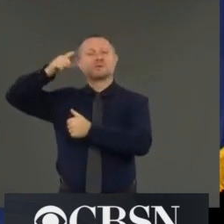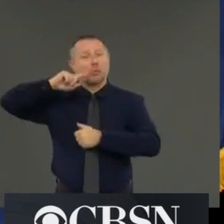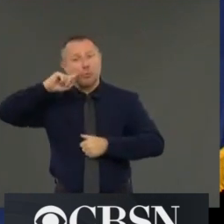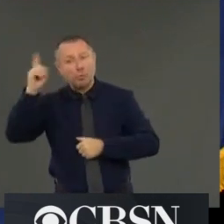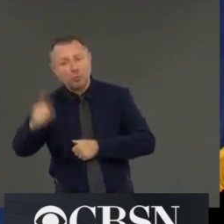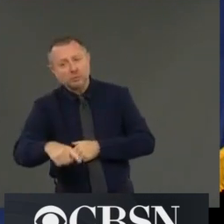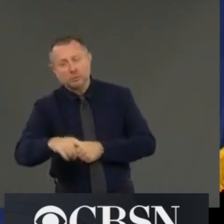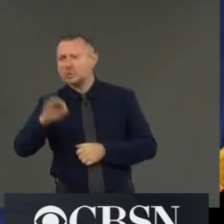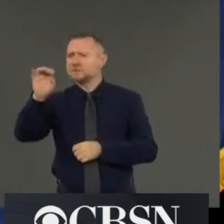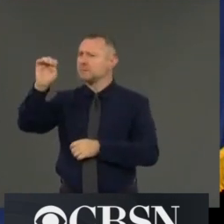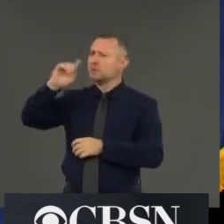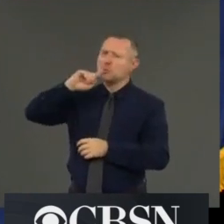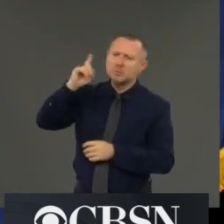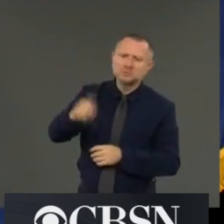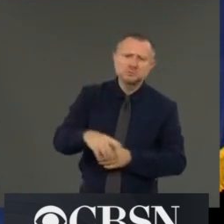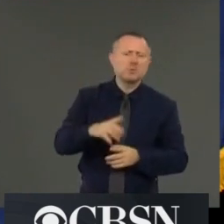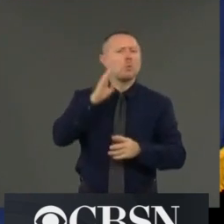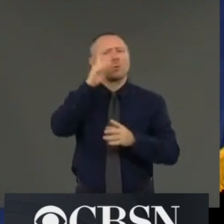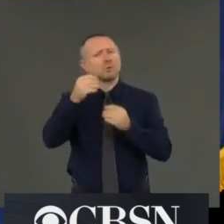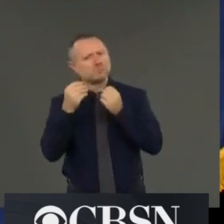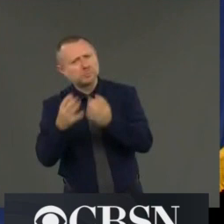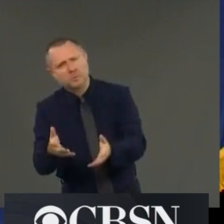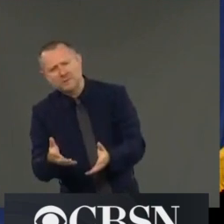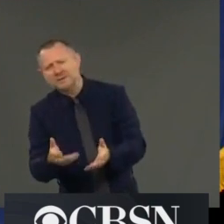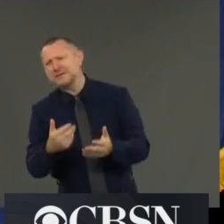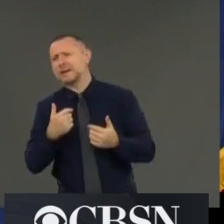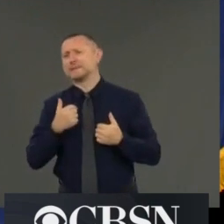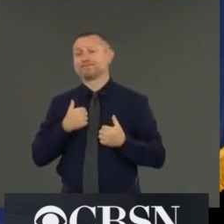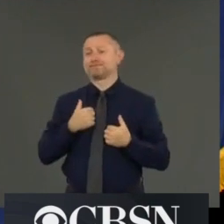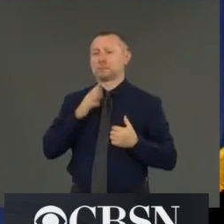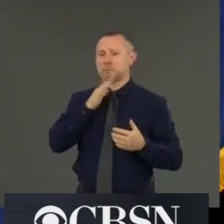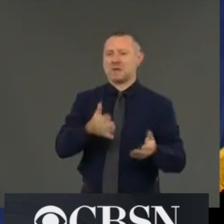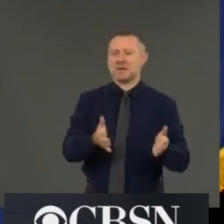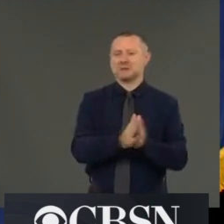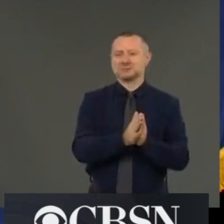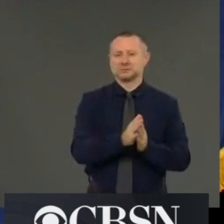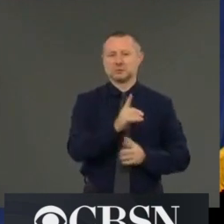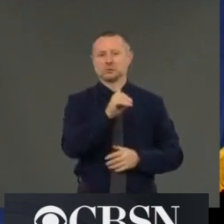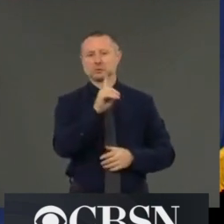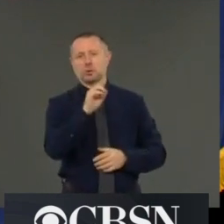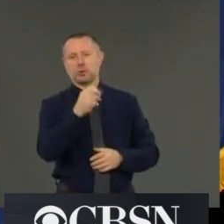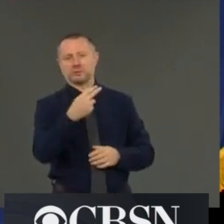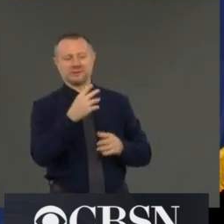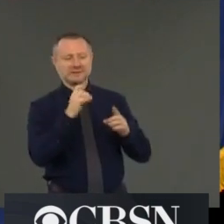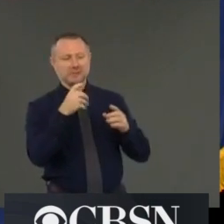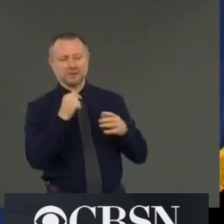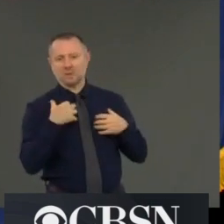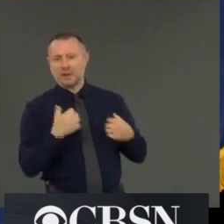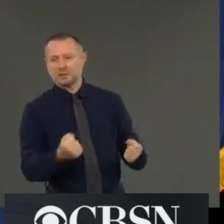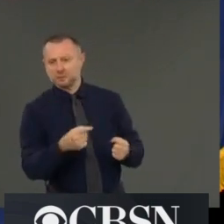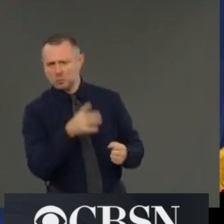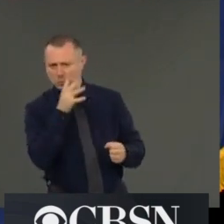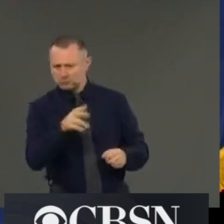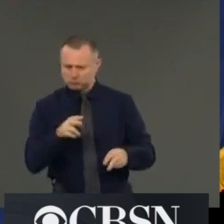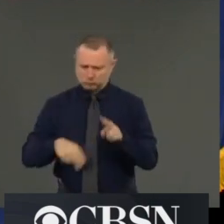it? And we're having the health department review it as we speak. As soon as we understand the